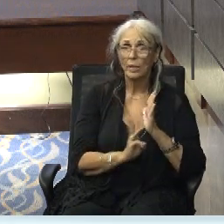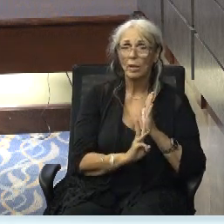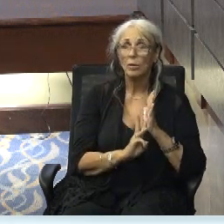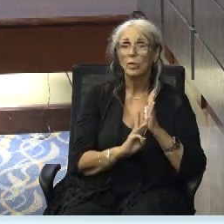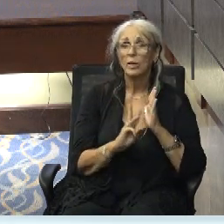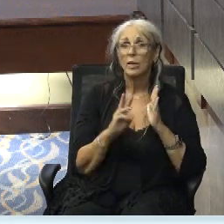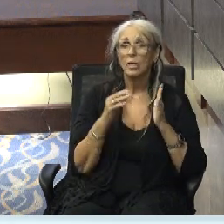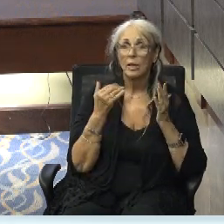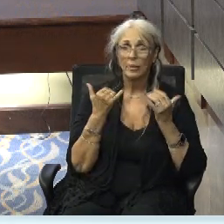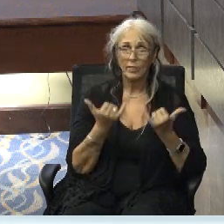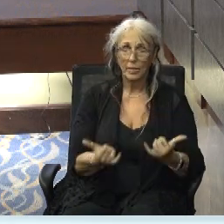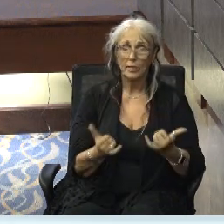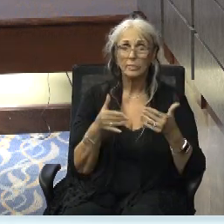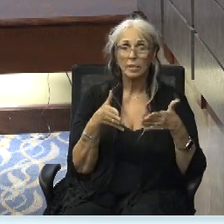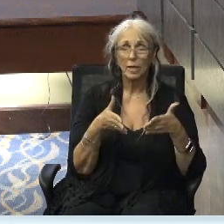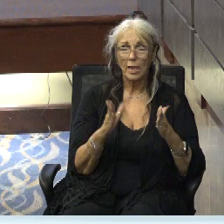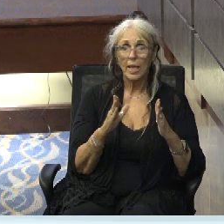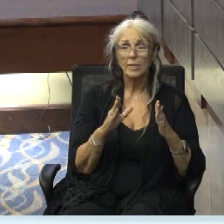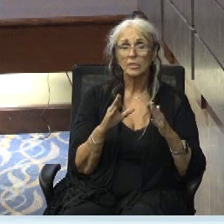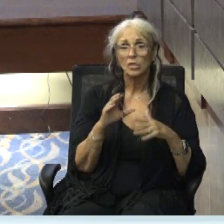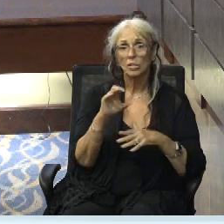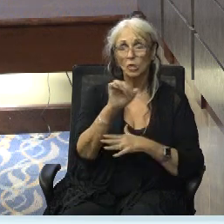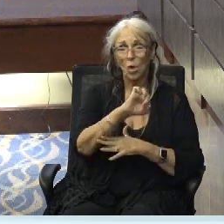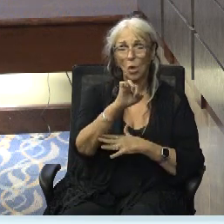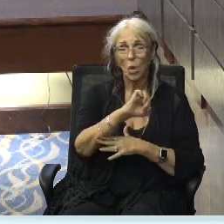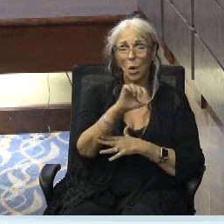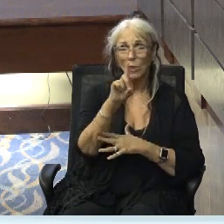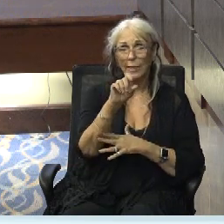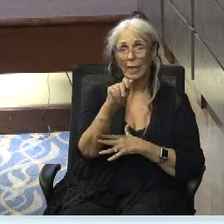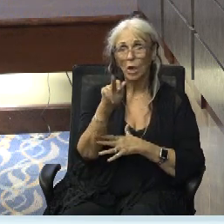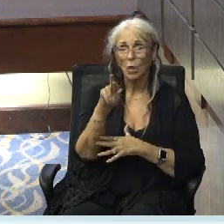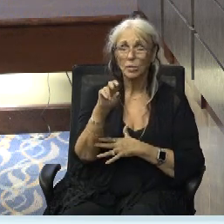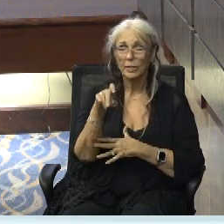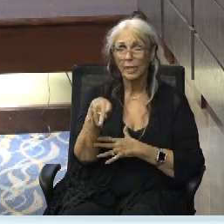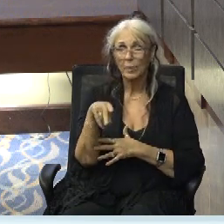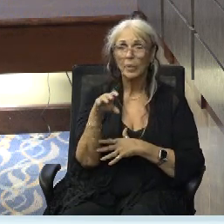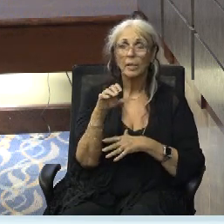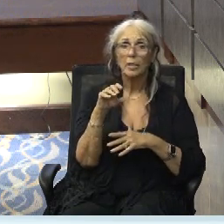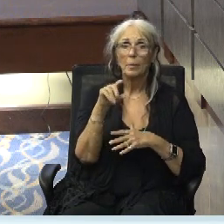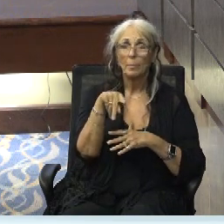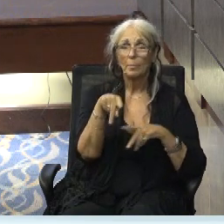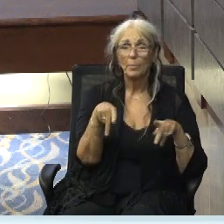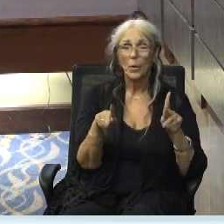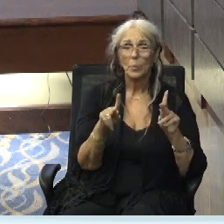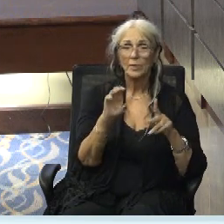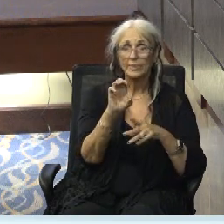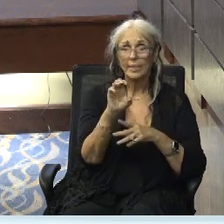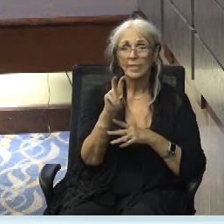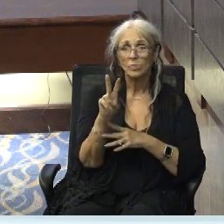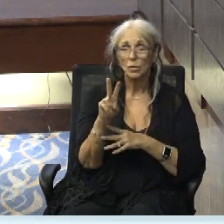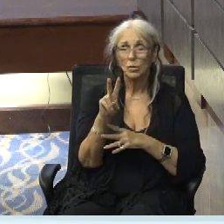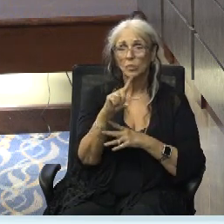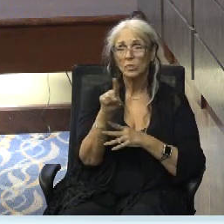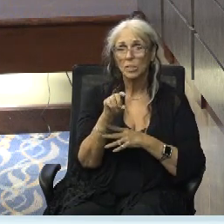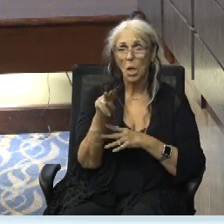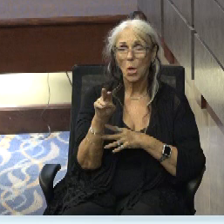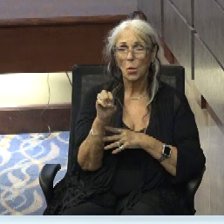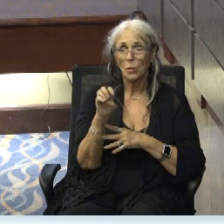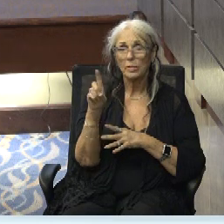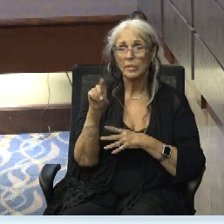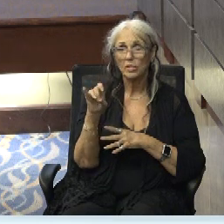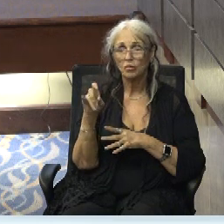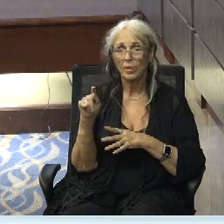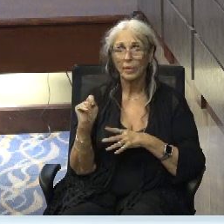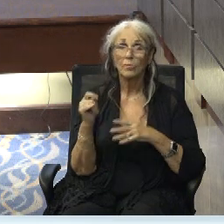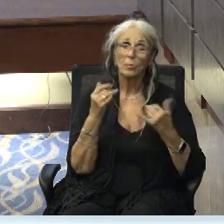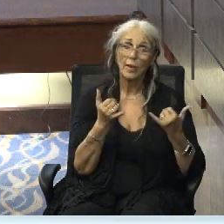This would allow auto dealerships as a special use permit in C2 zoning district. Currently, they